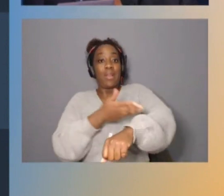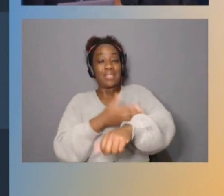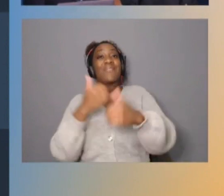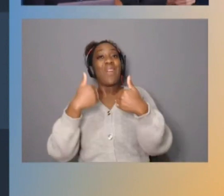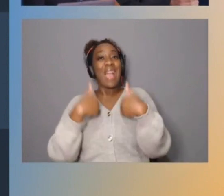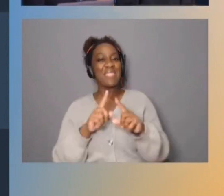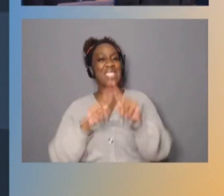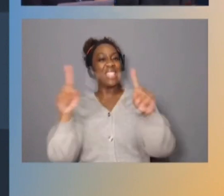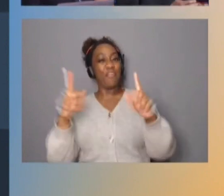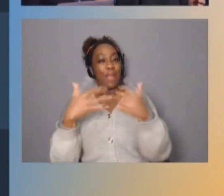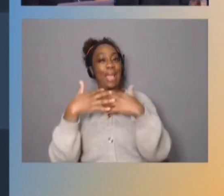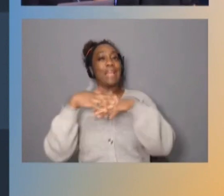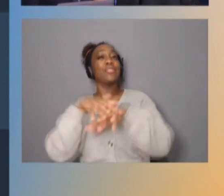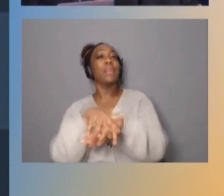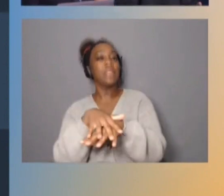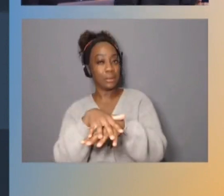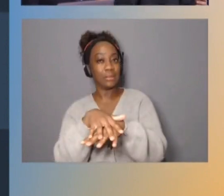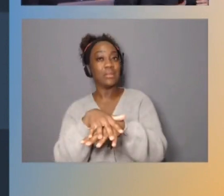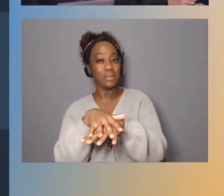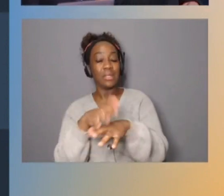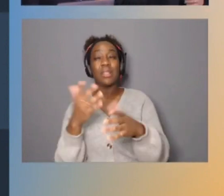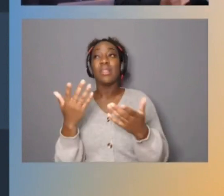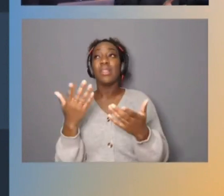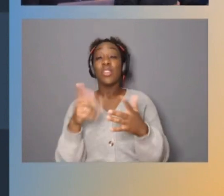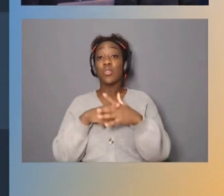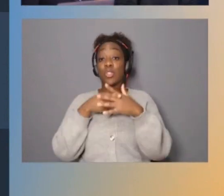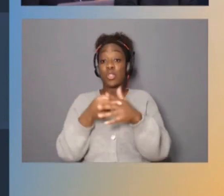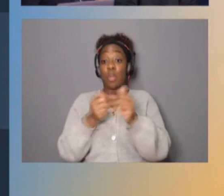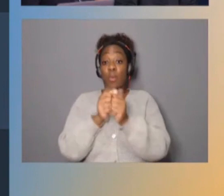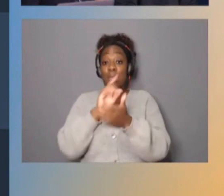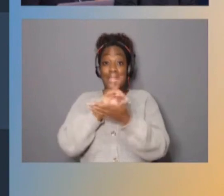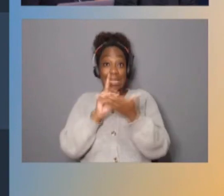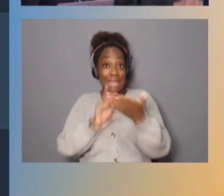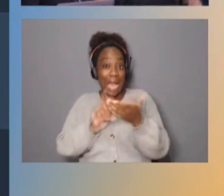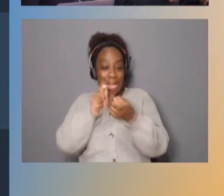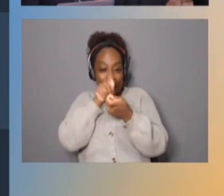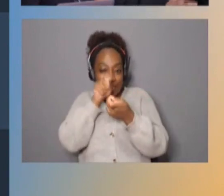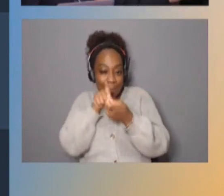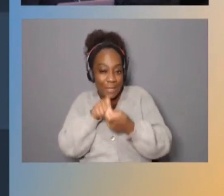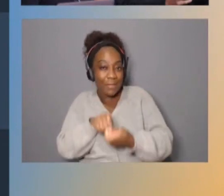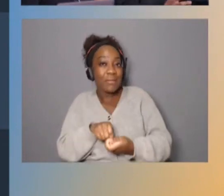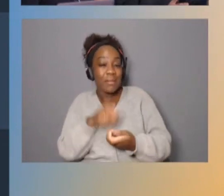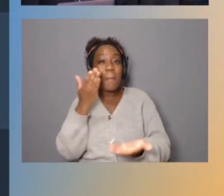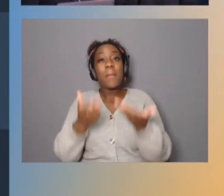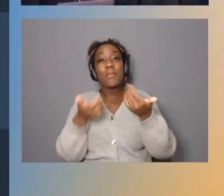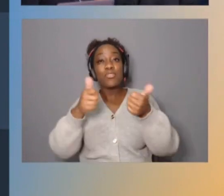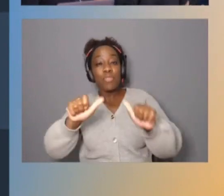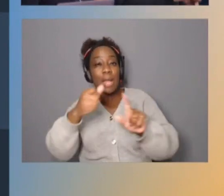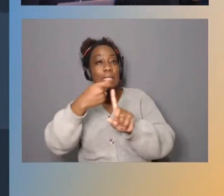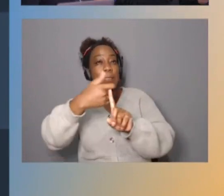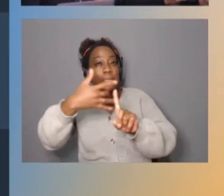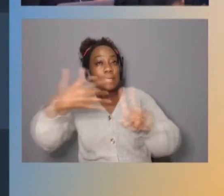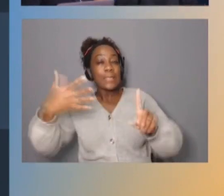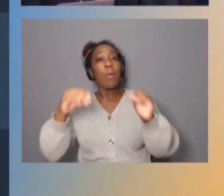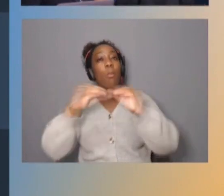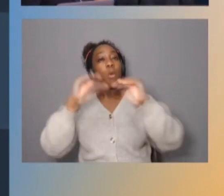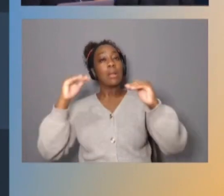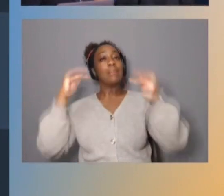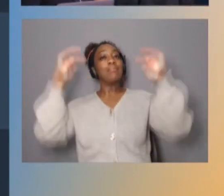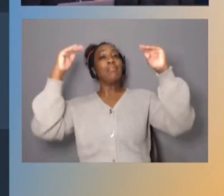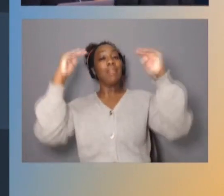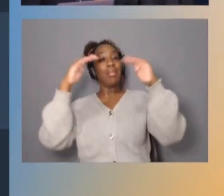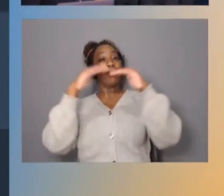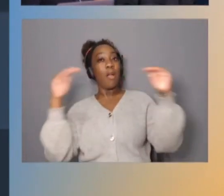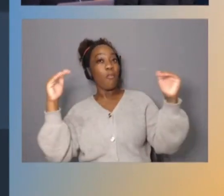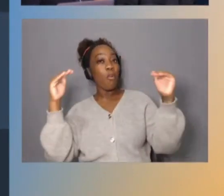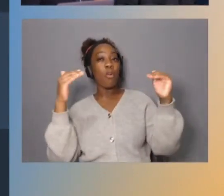well. So as David said, we start with design specifications, maybe trying to define at a high level what your building block or what your design